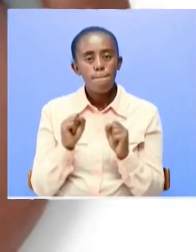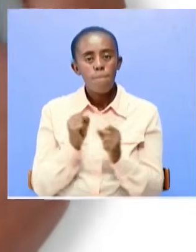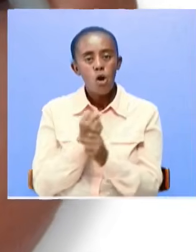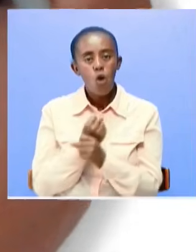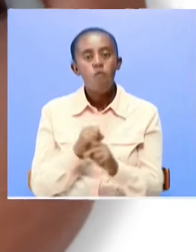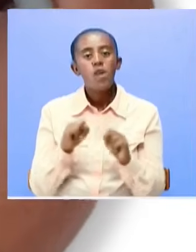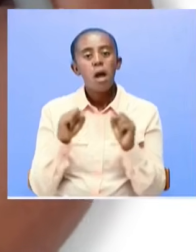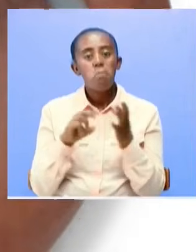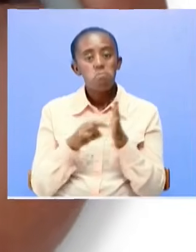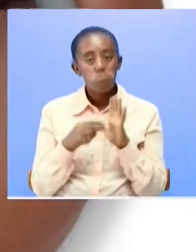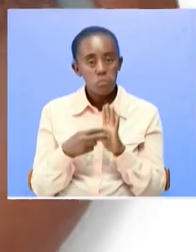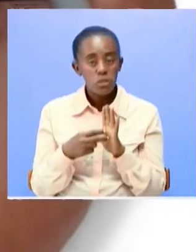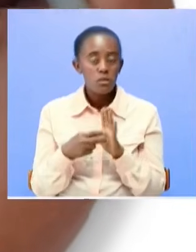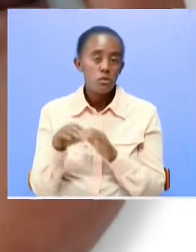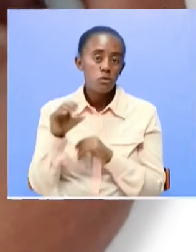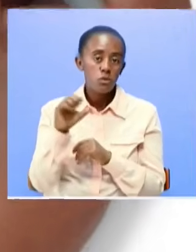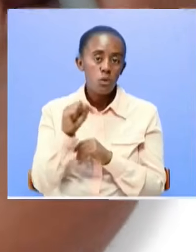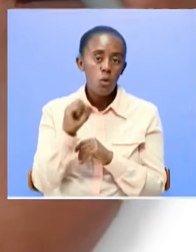Overcome means solve